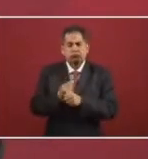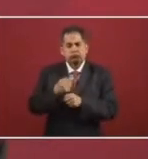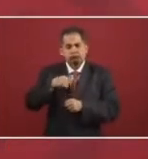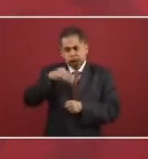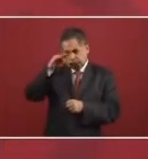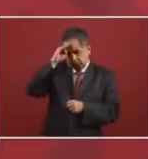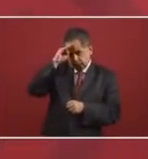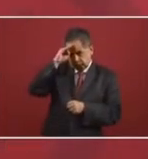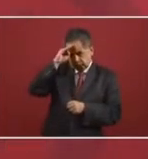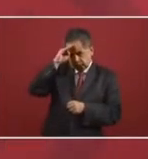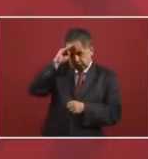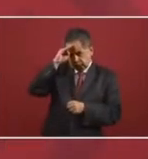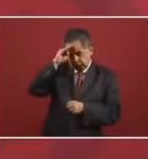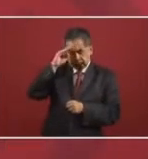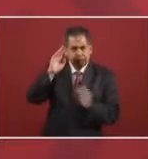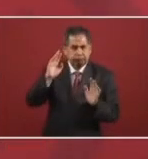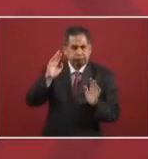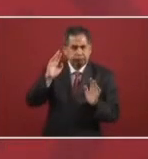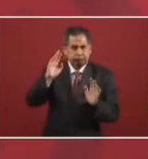demandar,